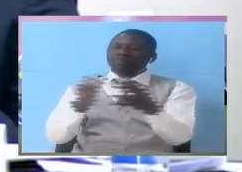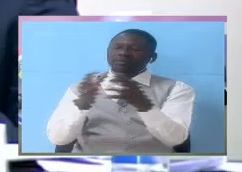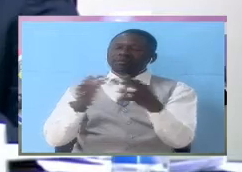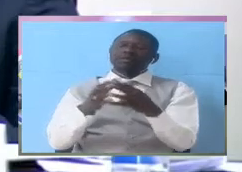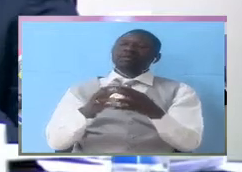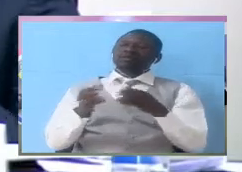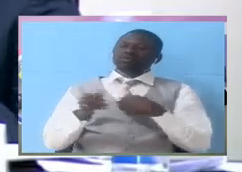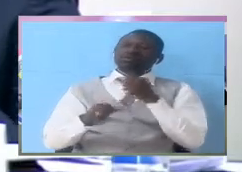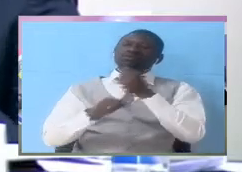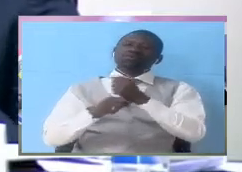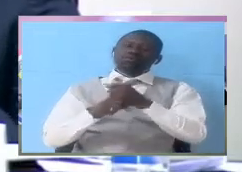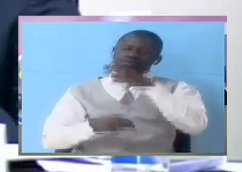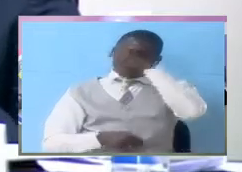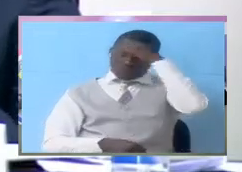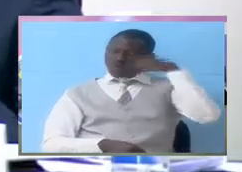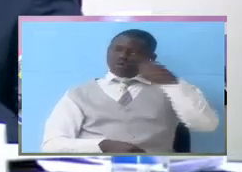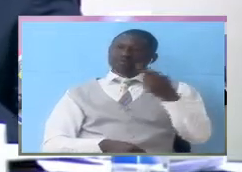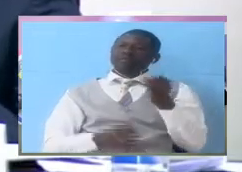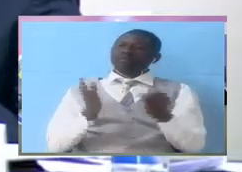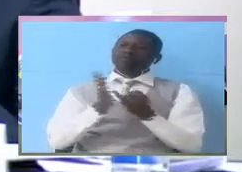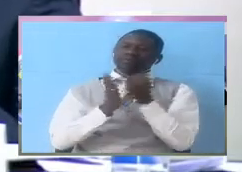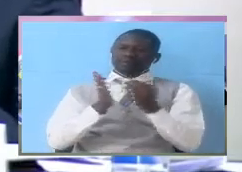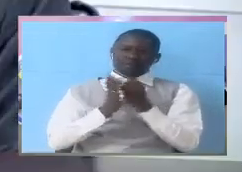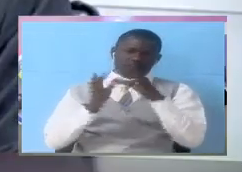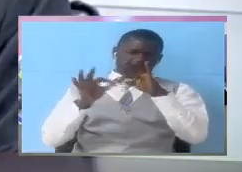liggéey panel bi